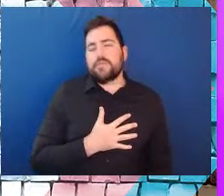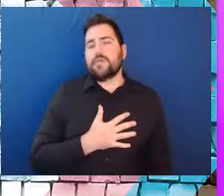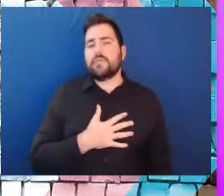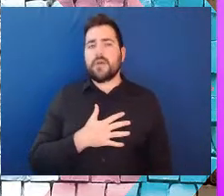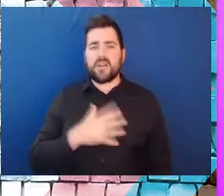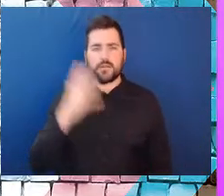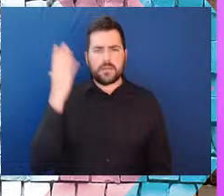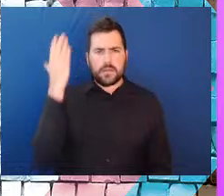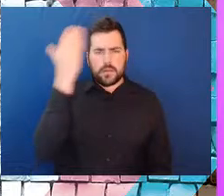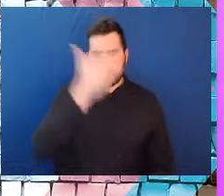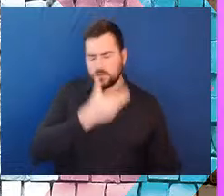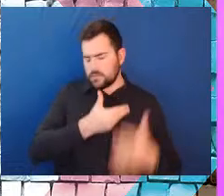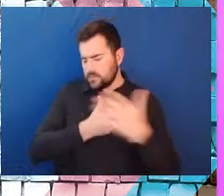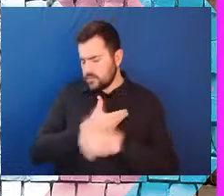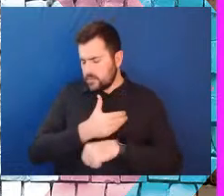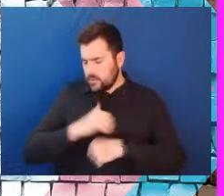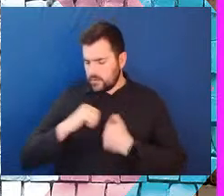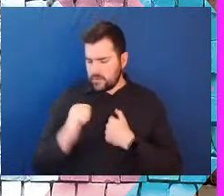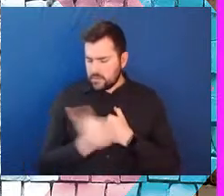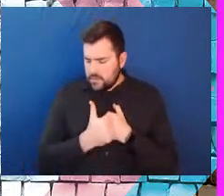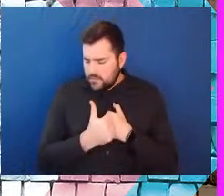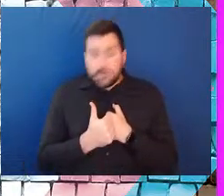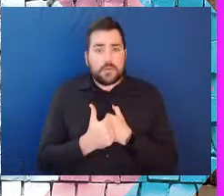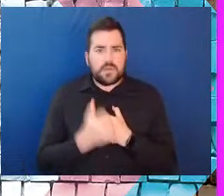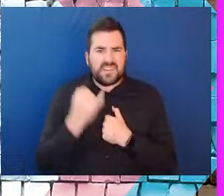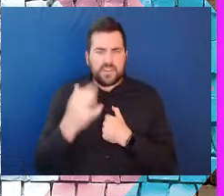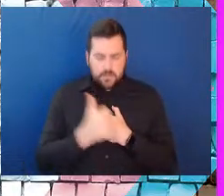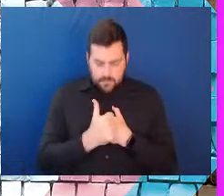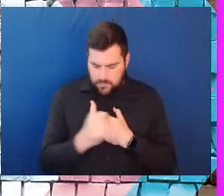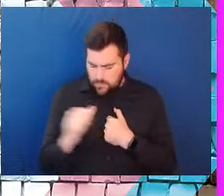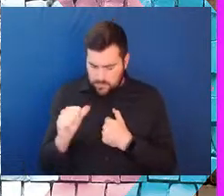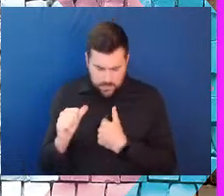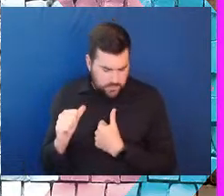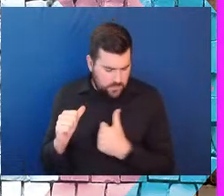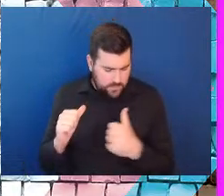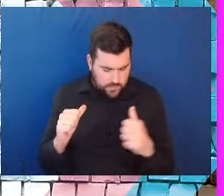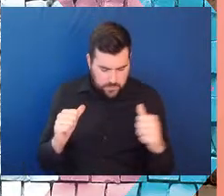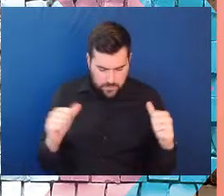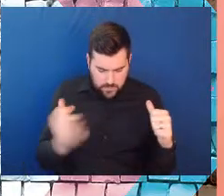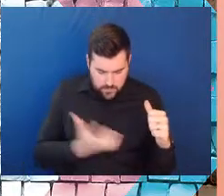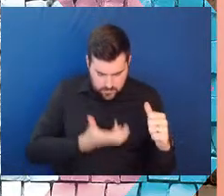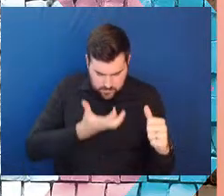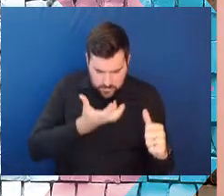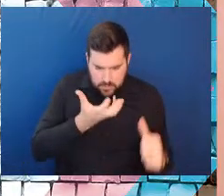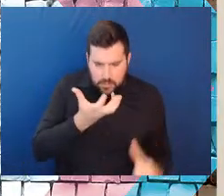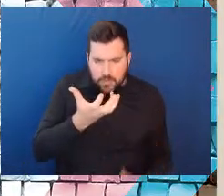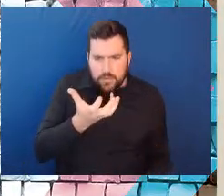love. I'm hard on the outside, but if you see inside, inside,